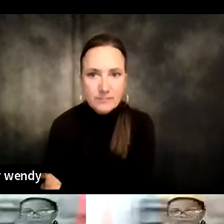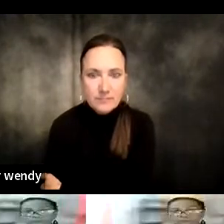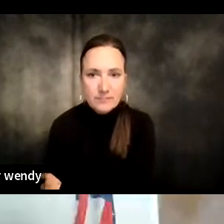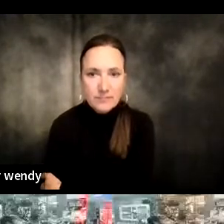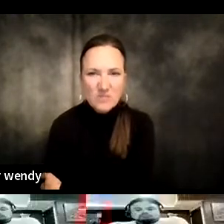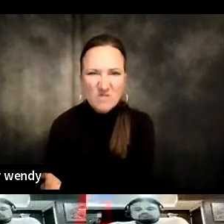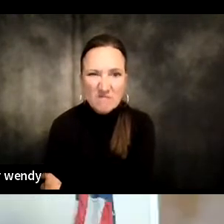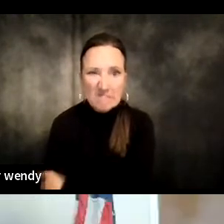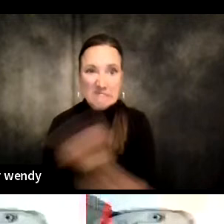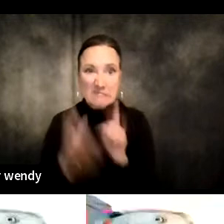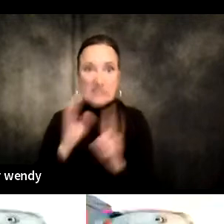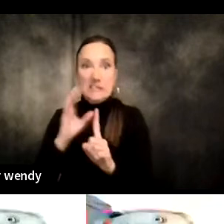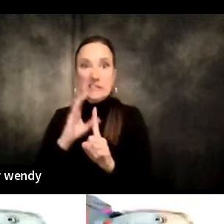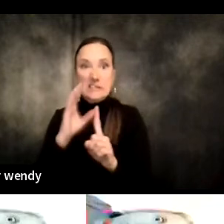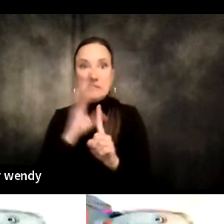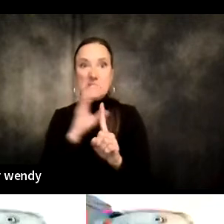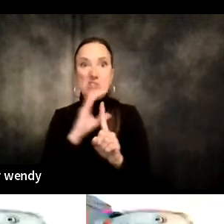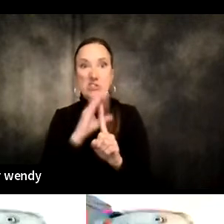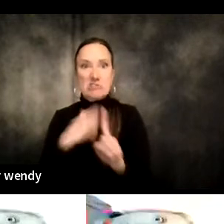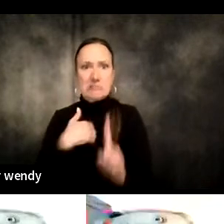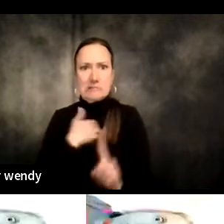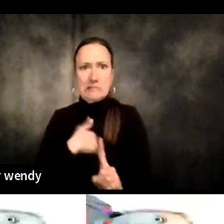Where?